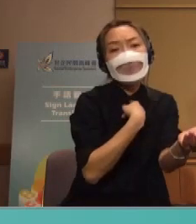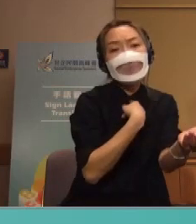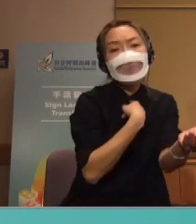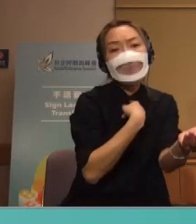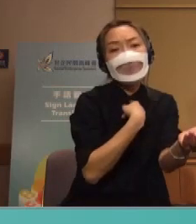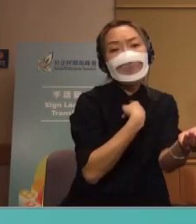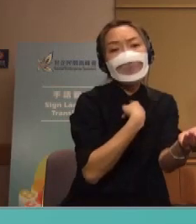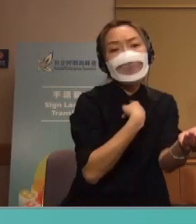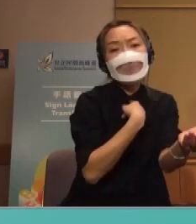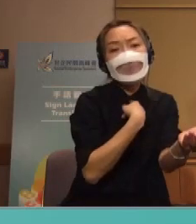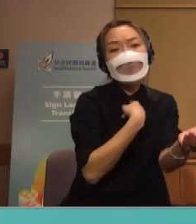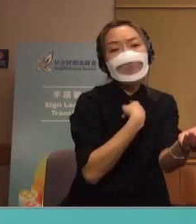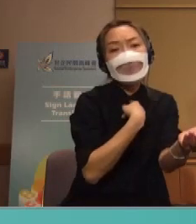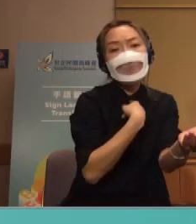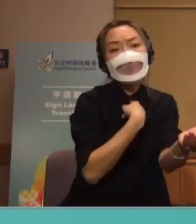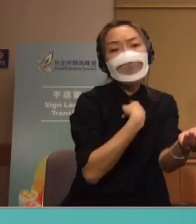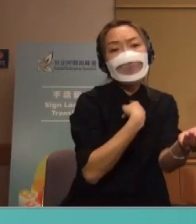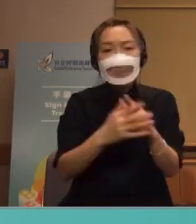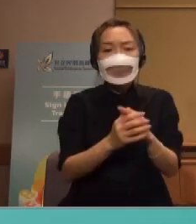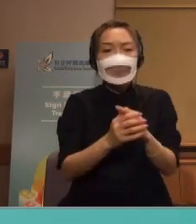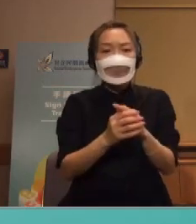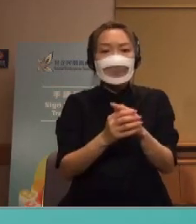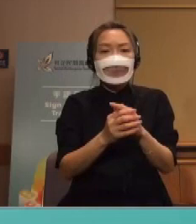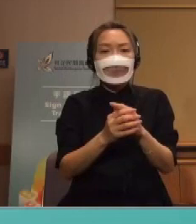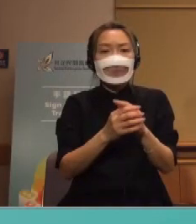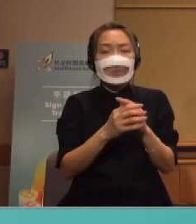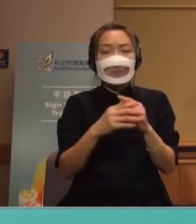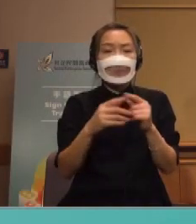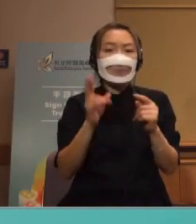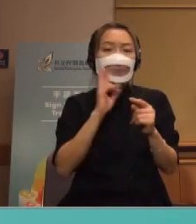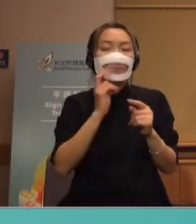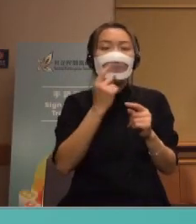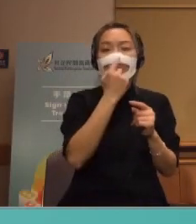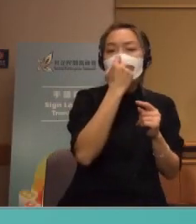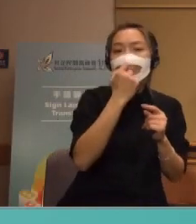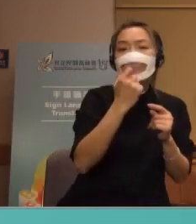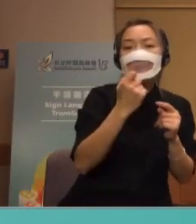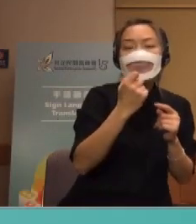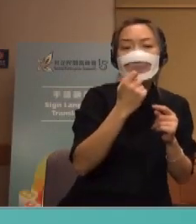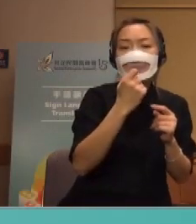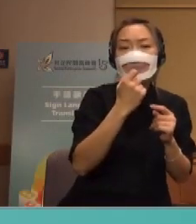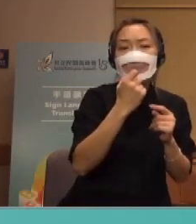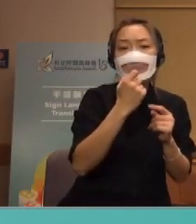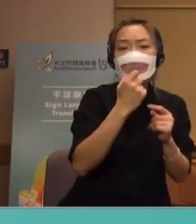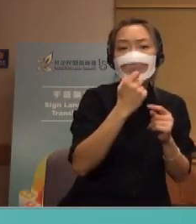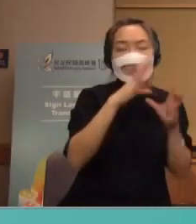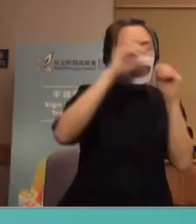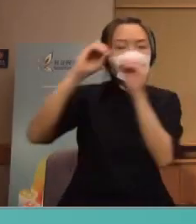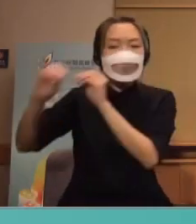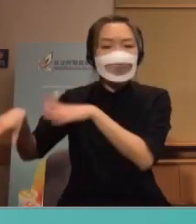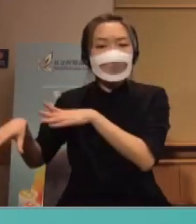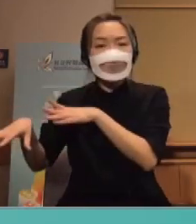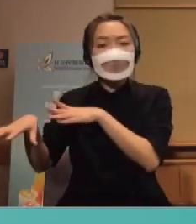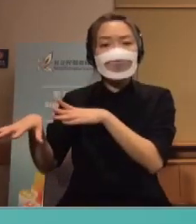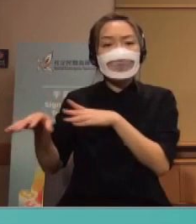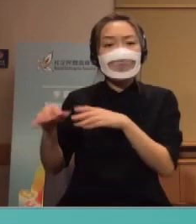the whole SWIFT system. Now, obviously, Europeans, they have their own IBAN system, which is, within Europe to wire money